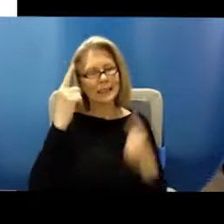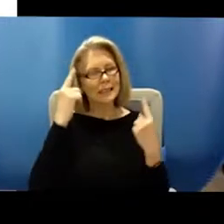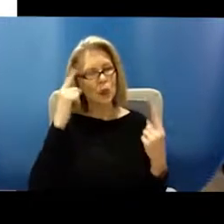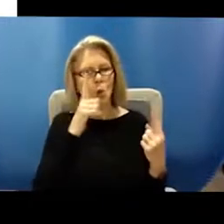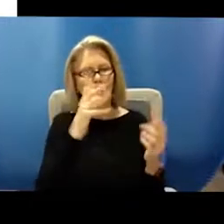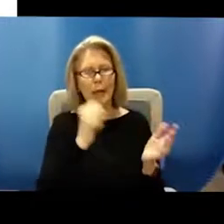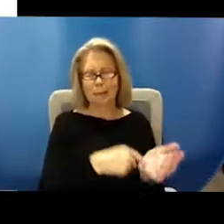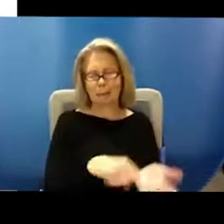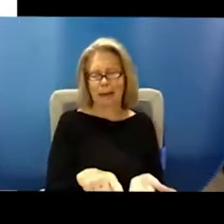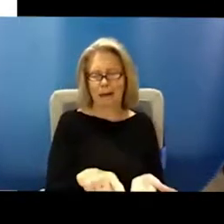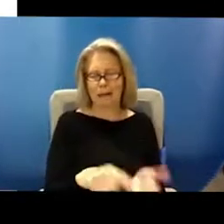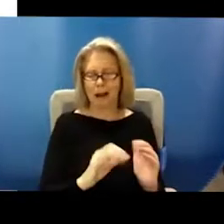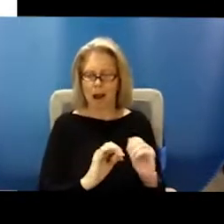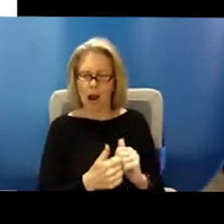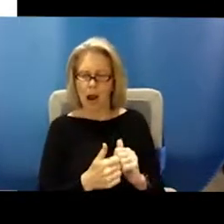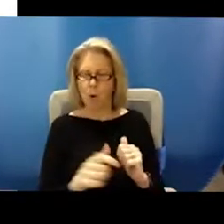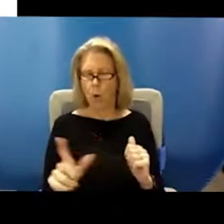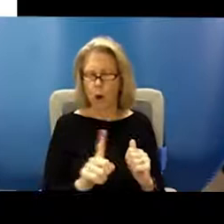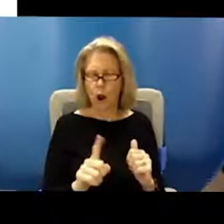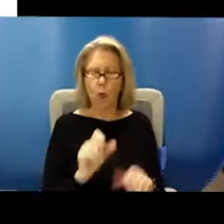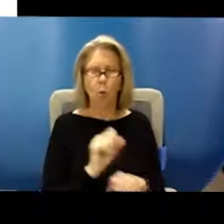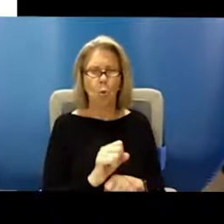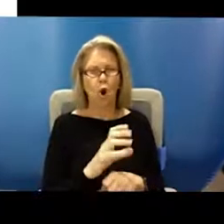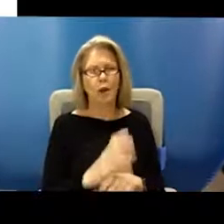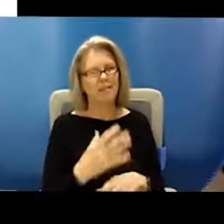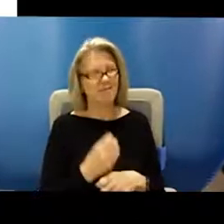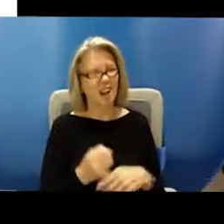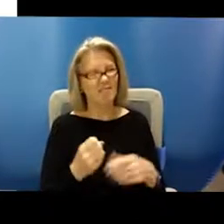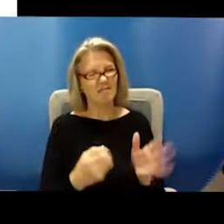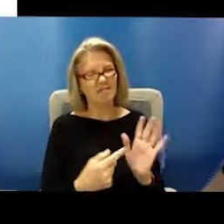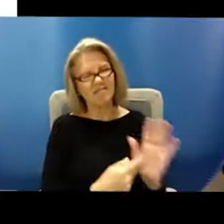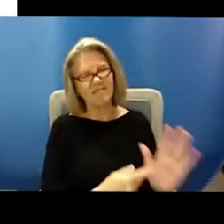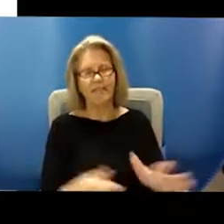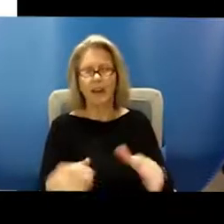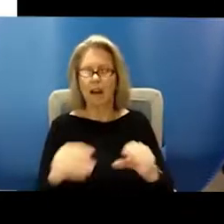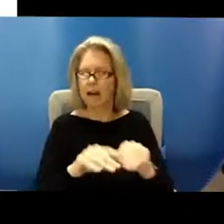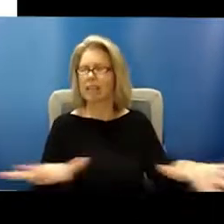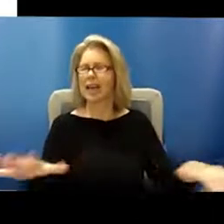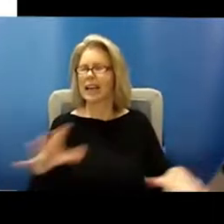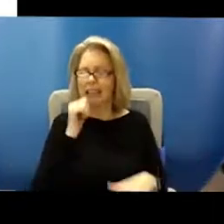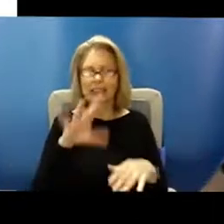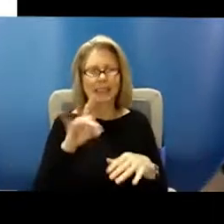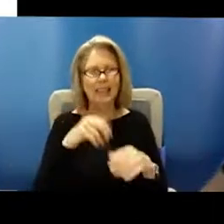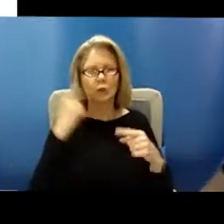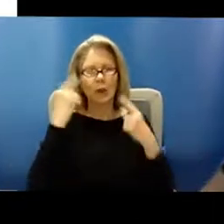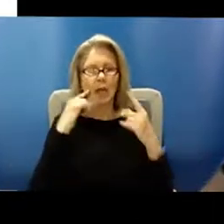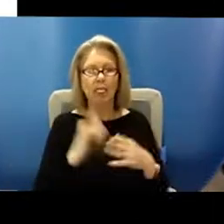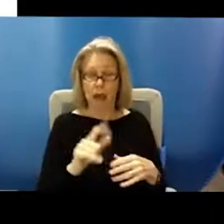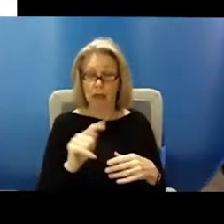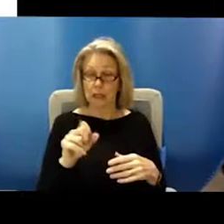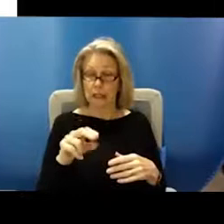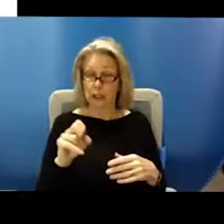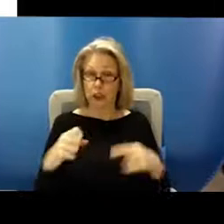consider, you know, who gets paid, how or where the work gets articulated, and doesn't take into consideration